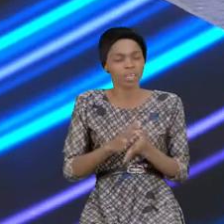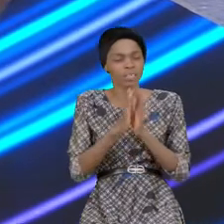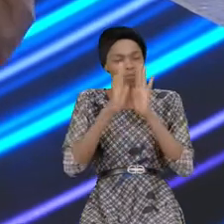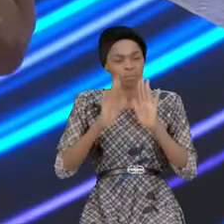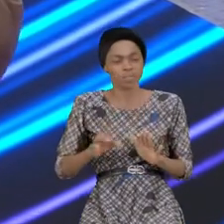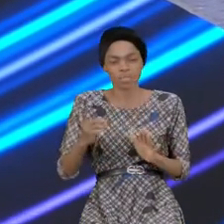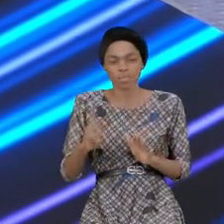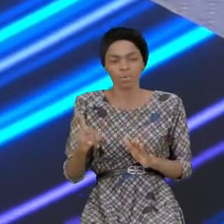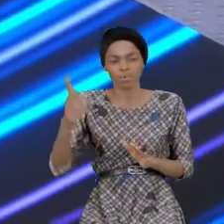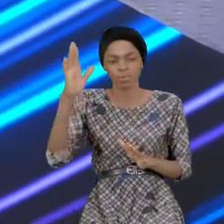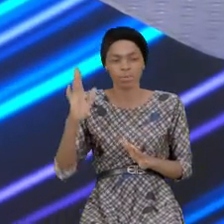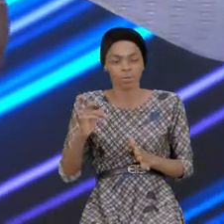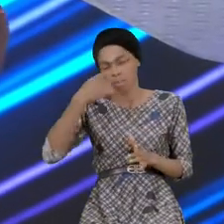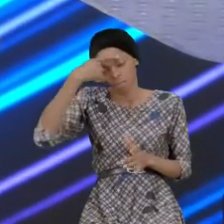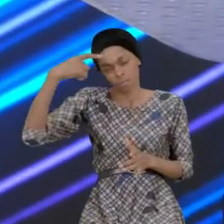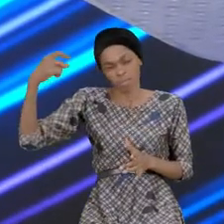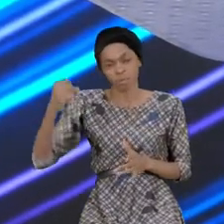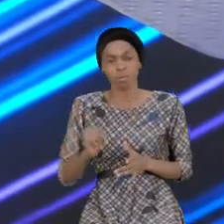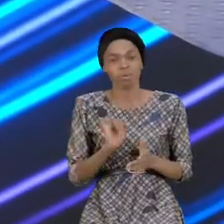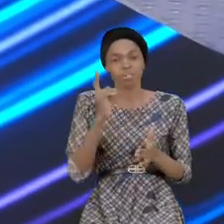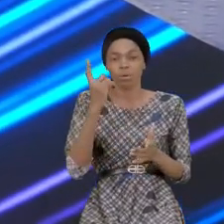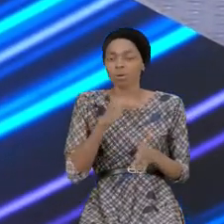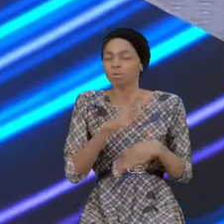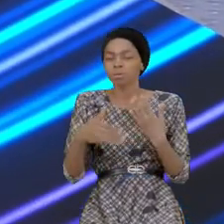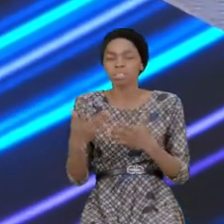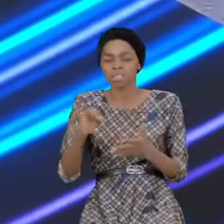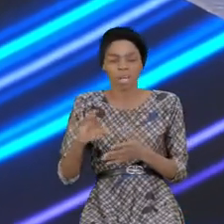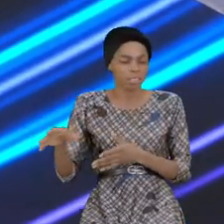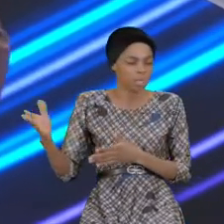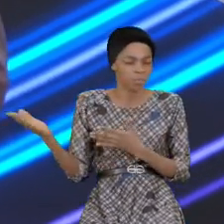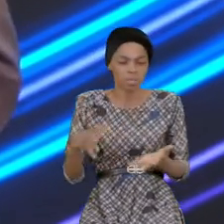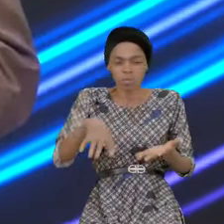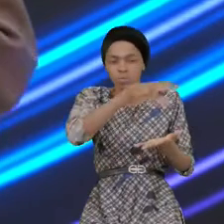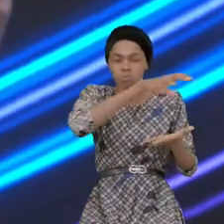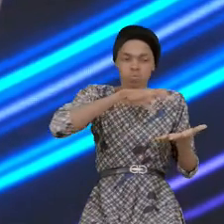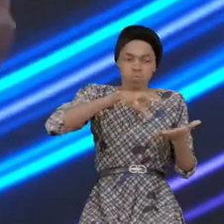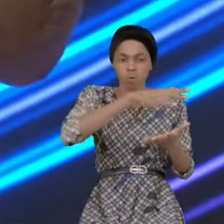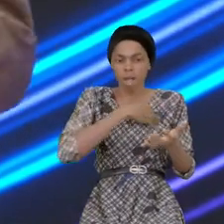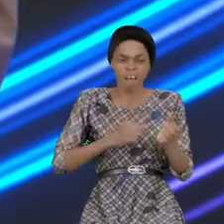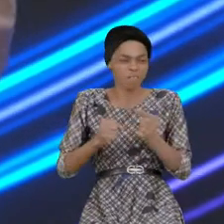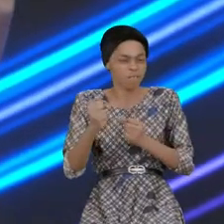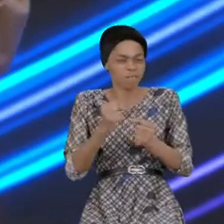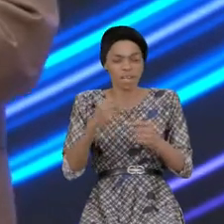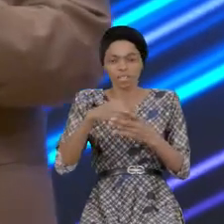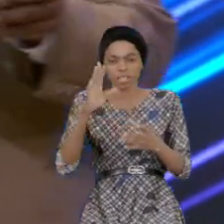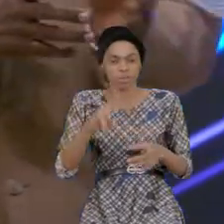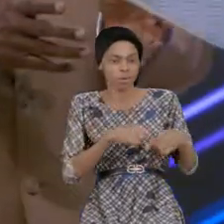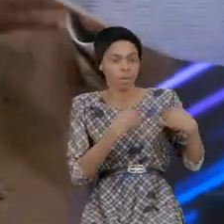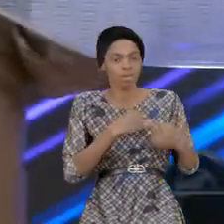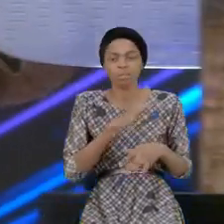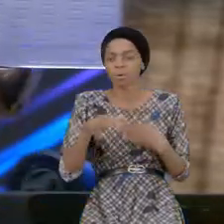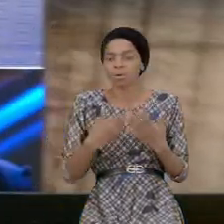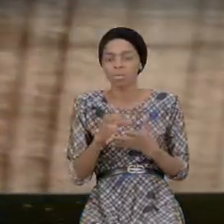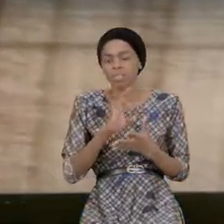gone, because the things that cause commotion and confusion and conflict in the heart, all that is gone.